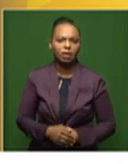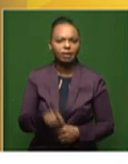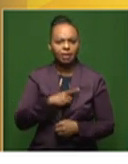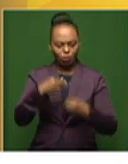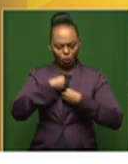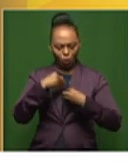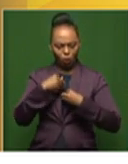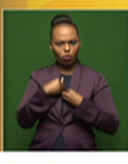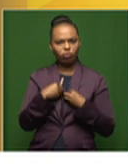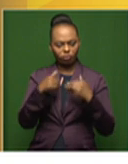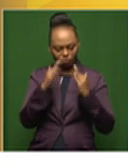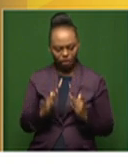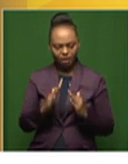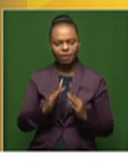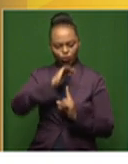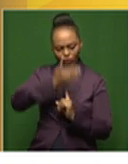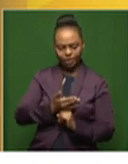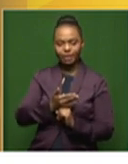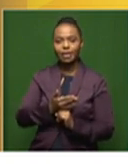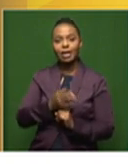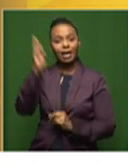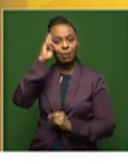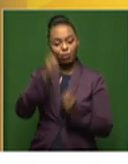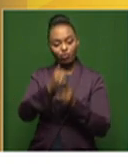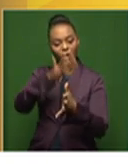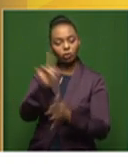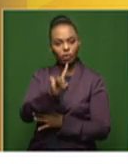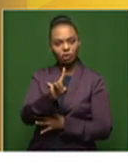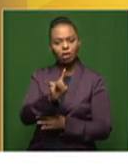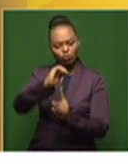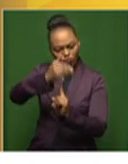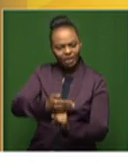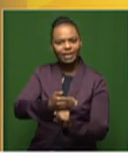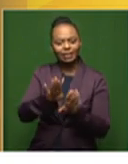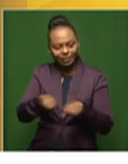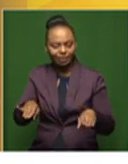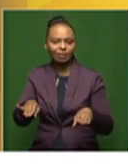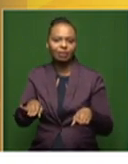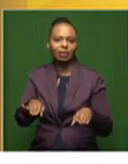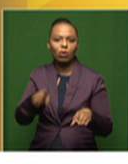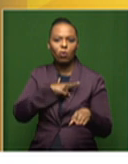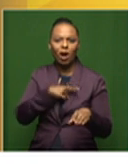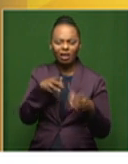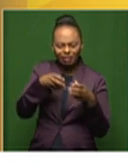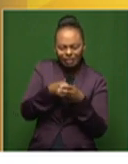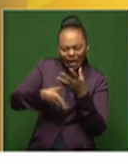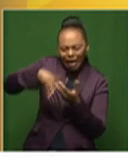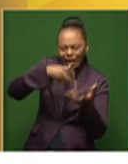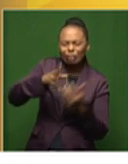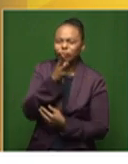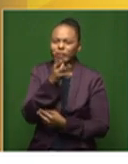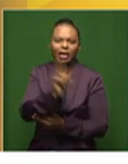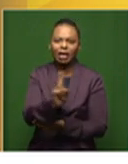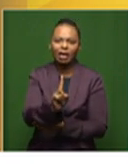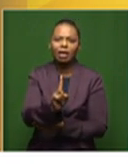Remember, the intention is to protect our children against virus. The intention is to minimize crowds. The intention is to ensure that no